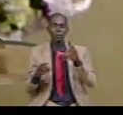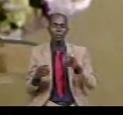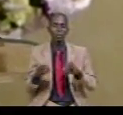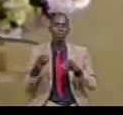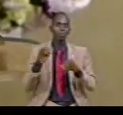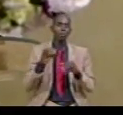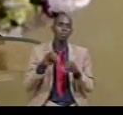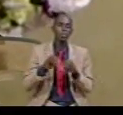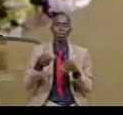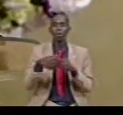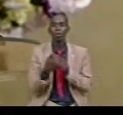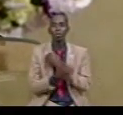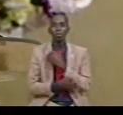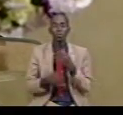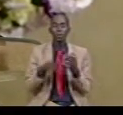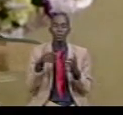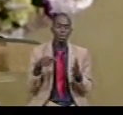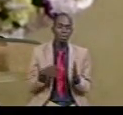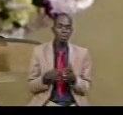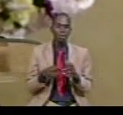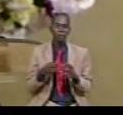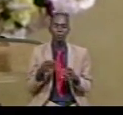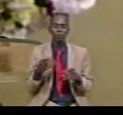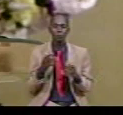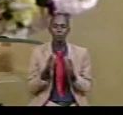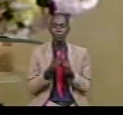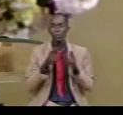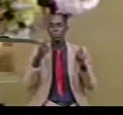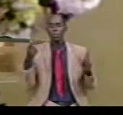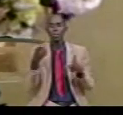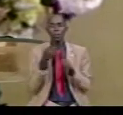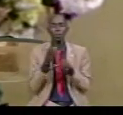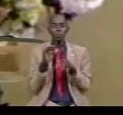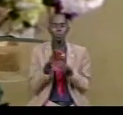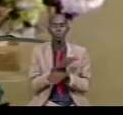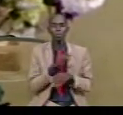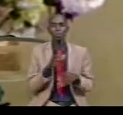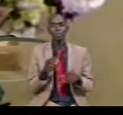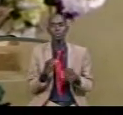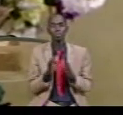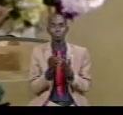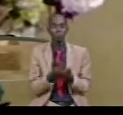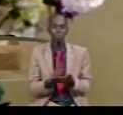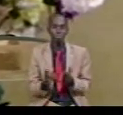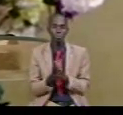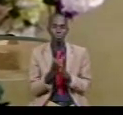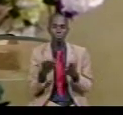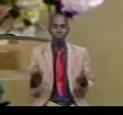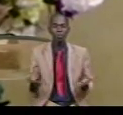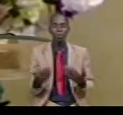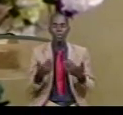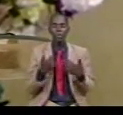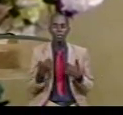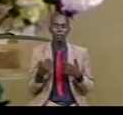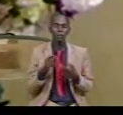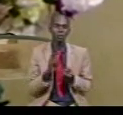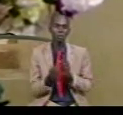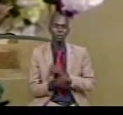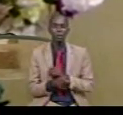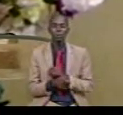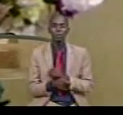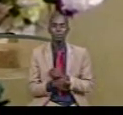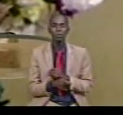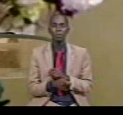these impactful spiritual resources have helped to shape and entrench a spiritual root